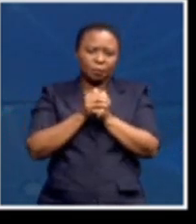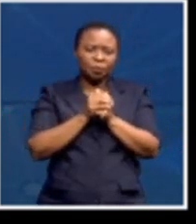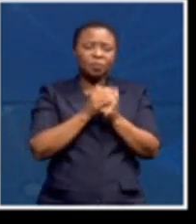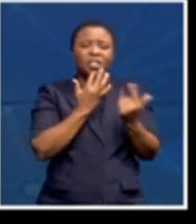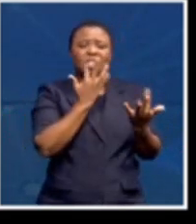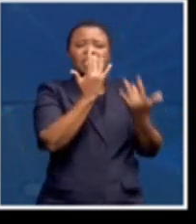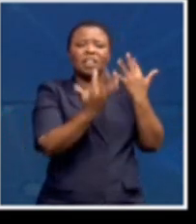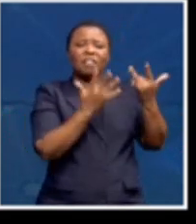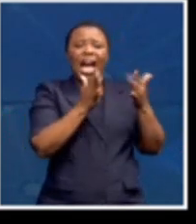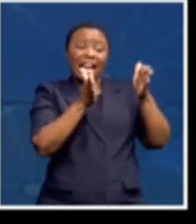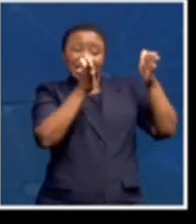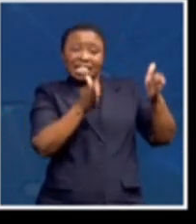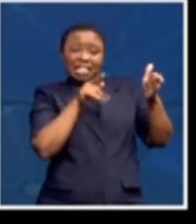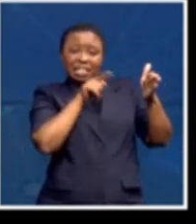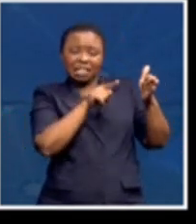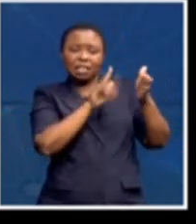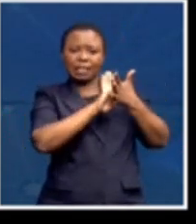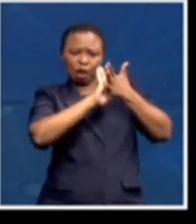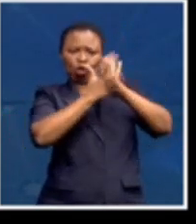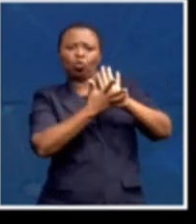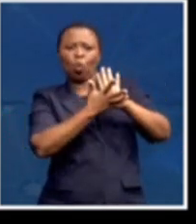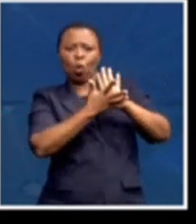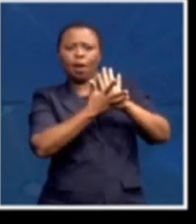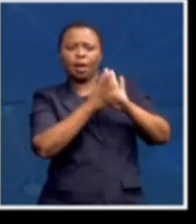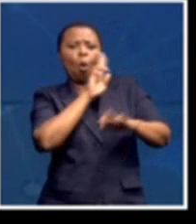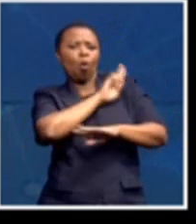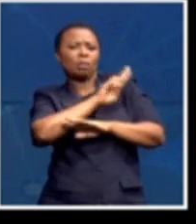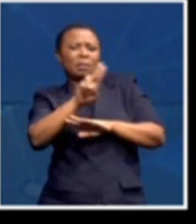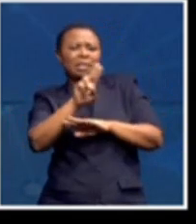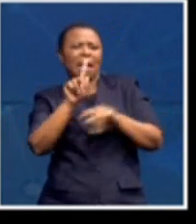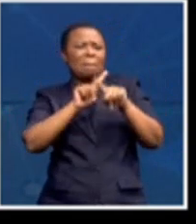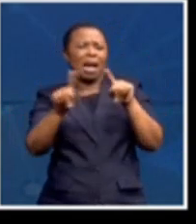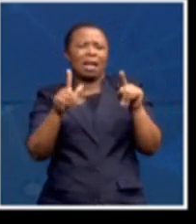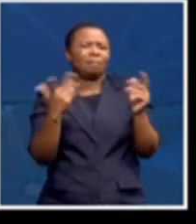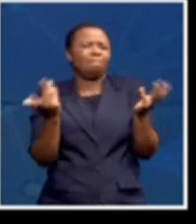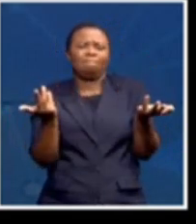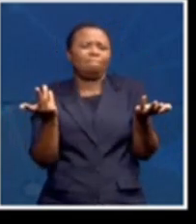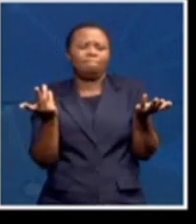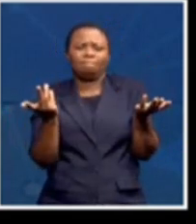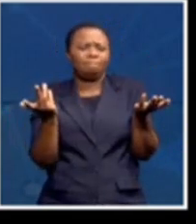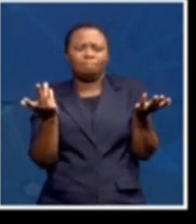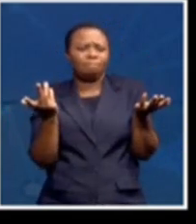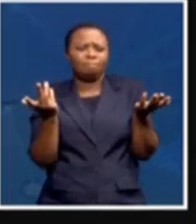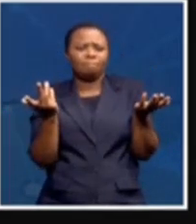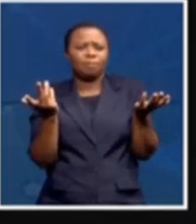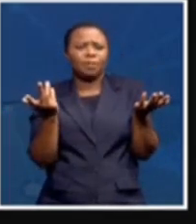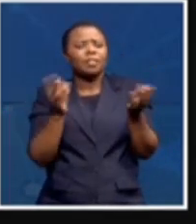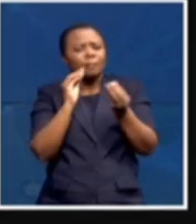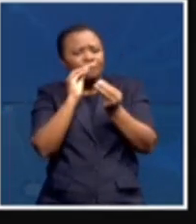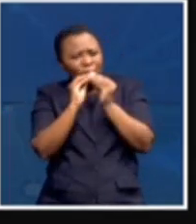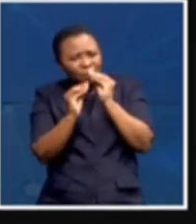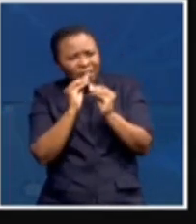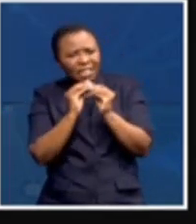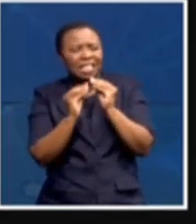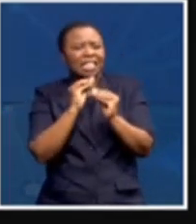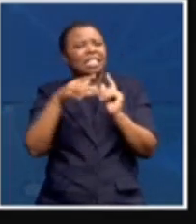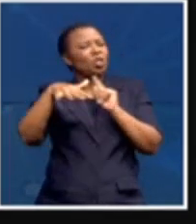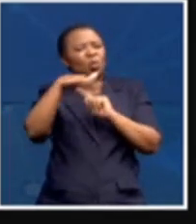failing dismally so to correct the situation. The situation is very dire